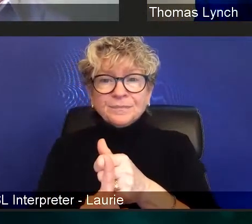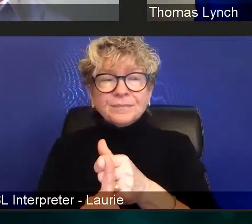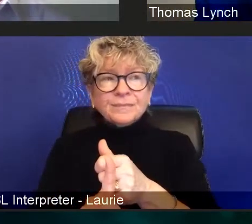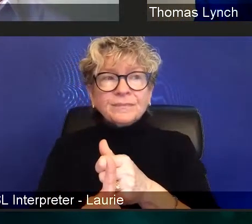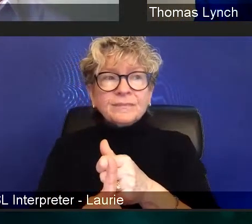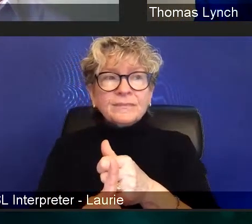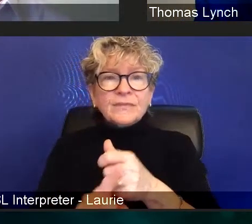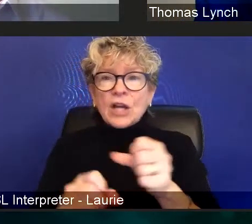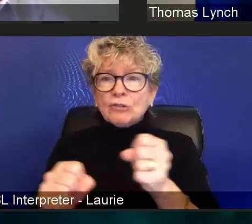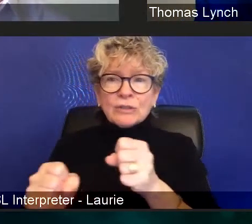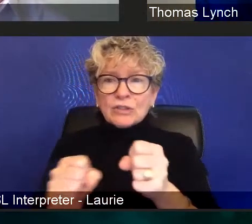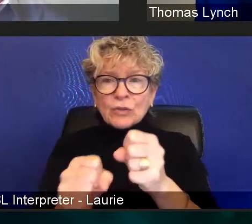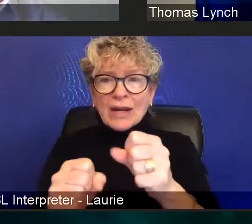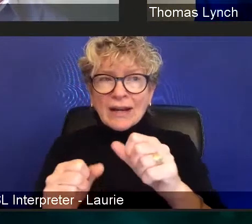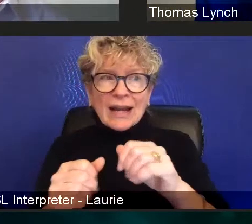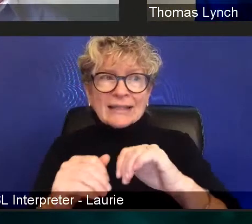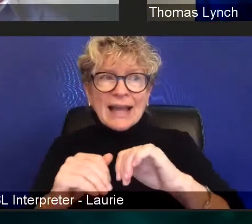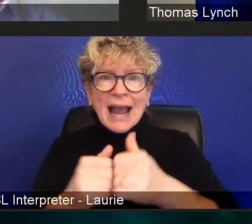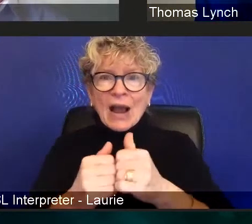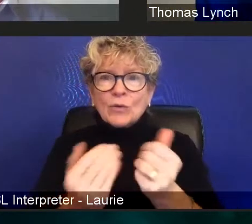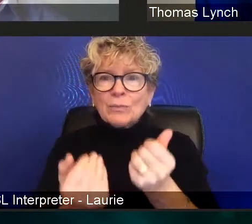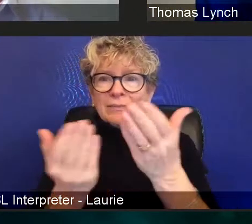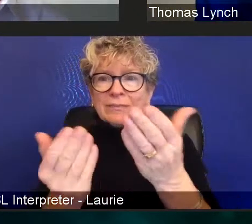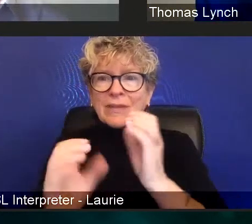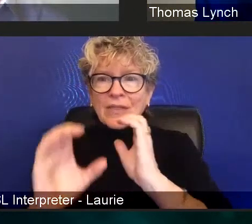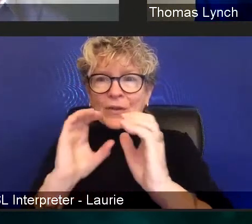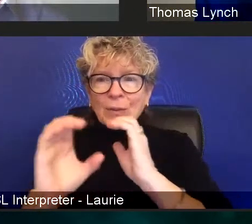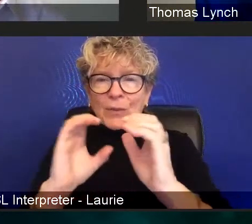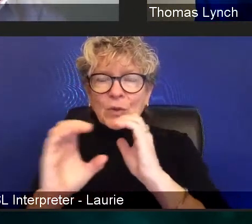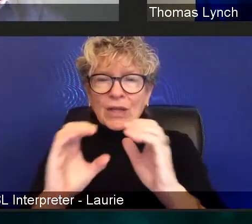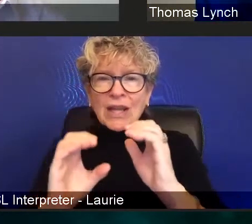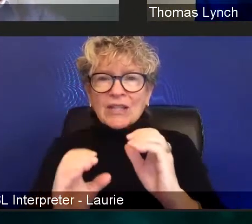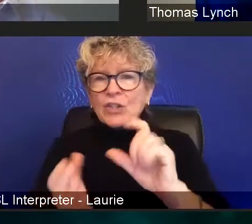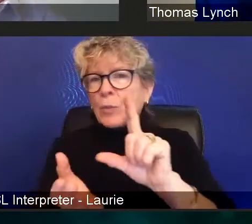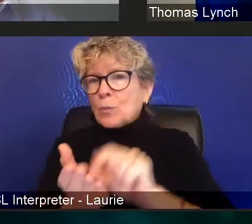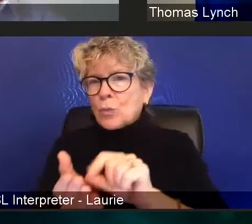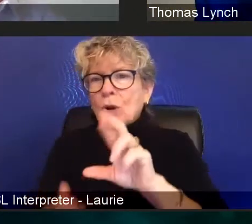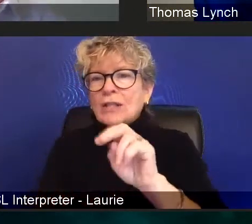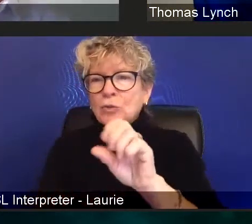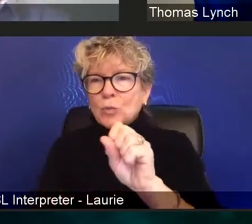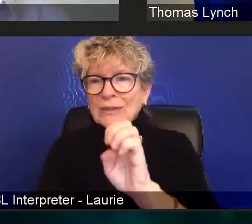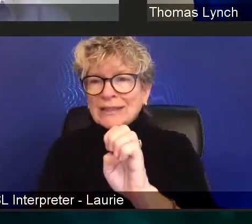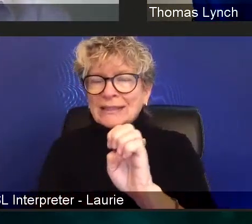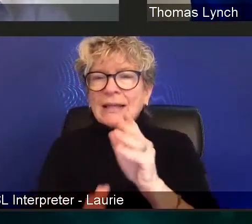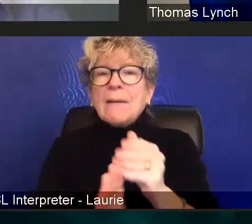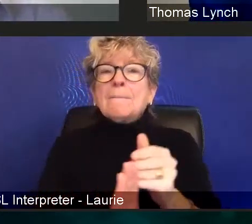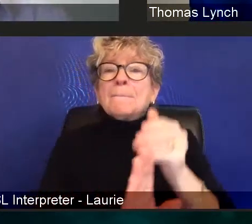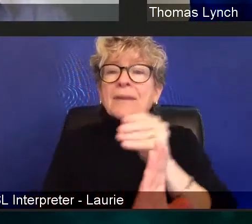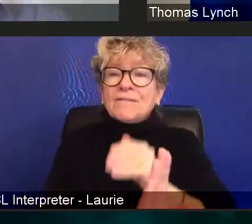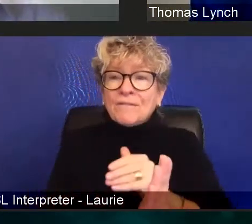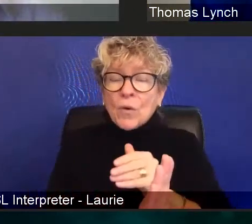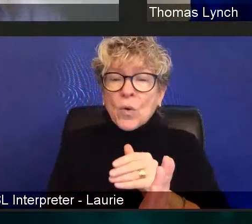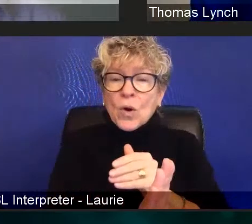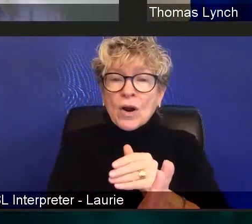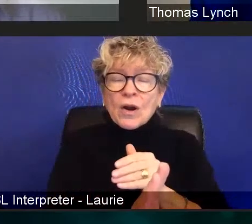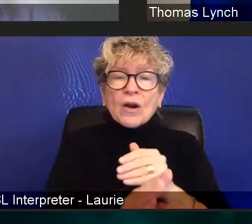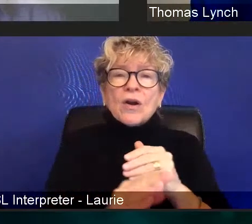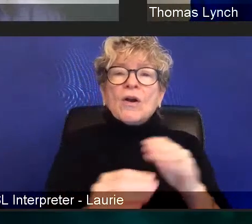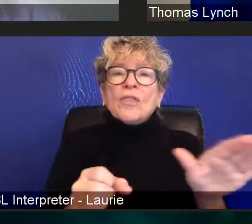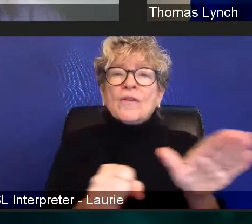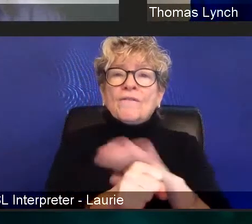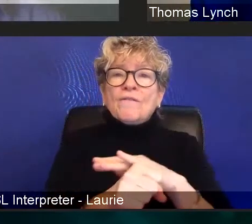strategizing their communications for press releases prior to the full peer review